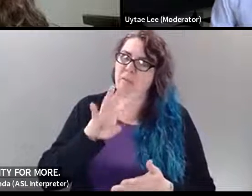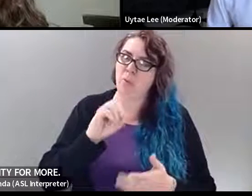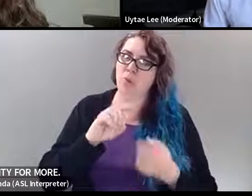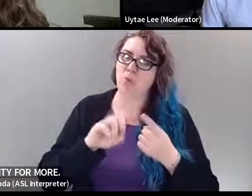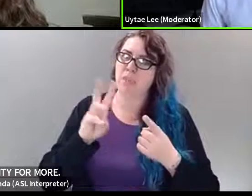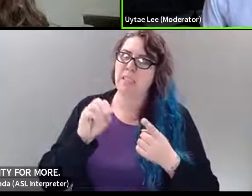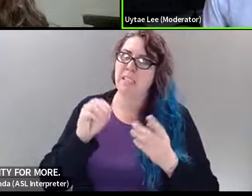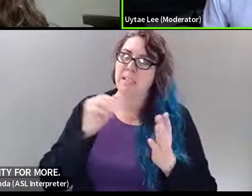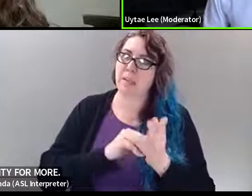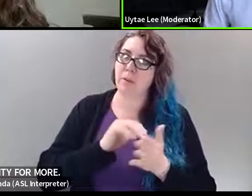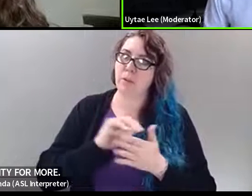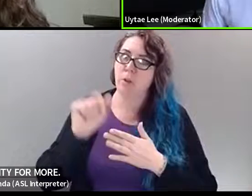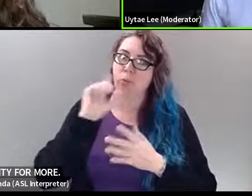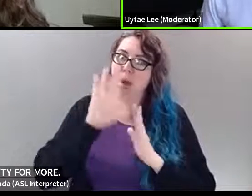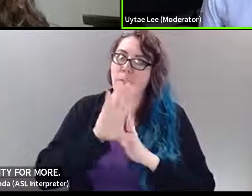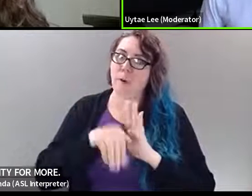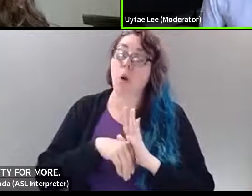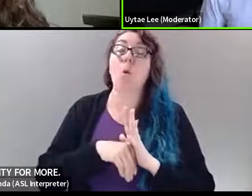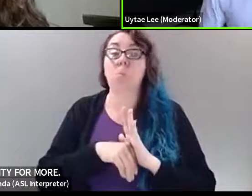Very cool.